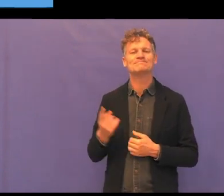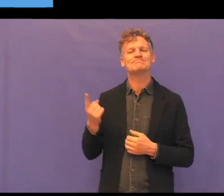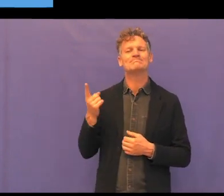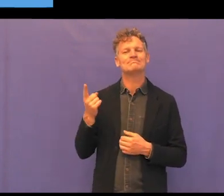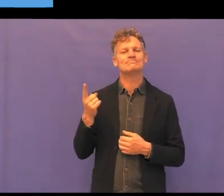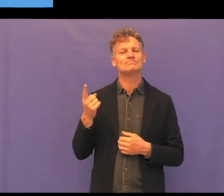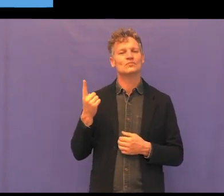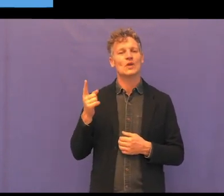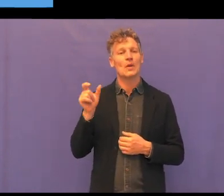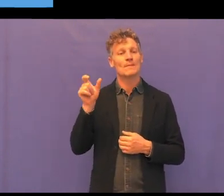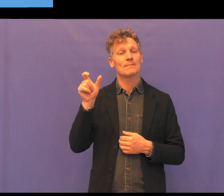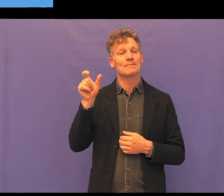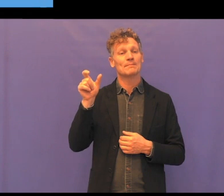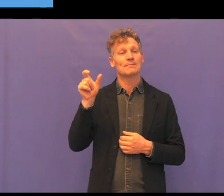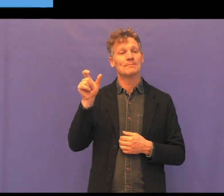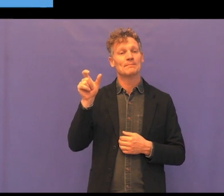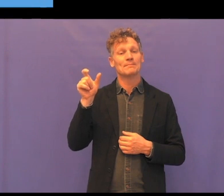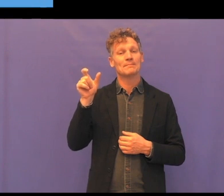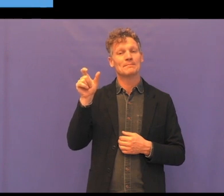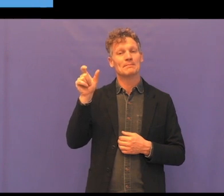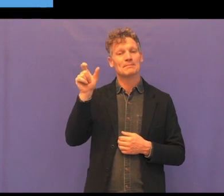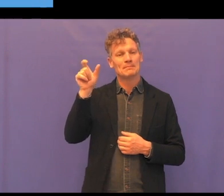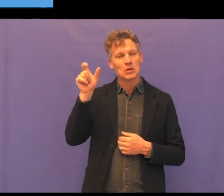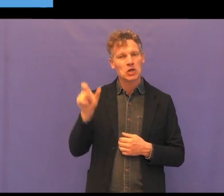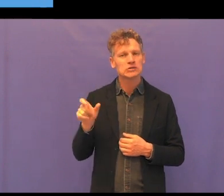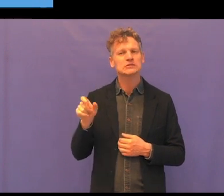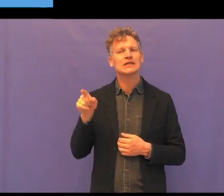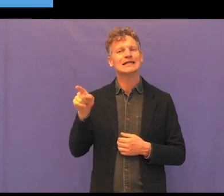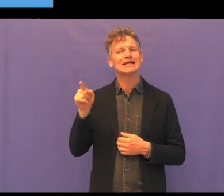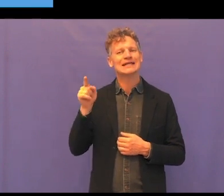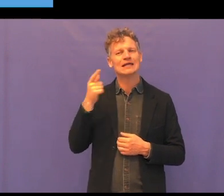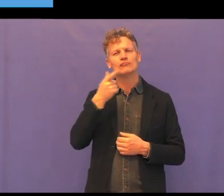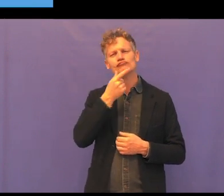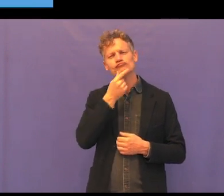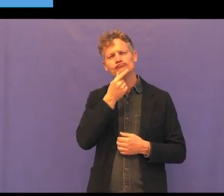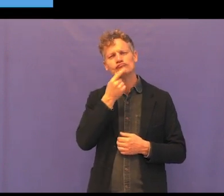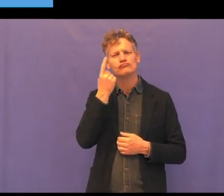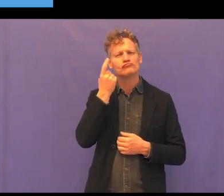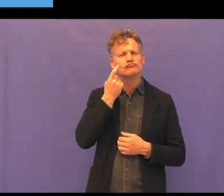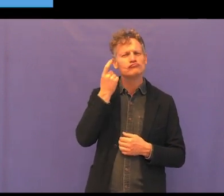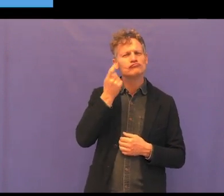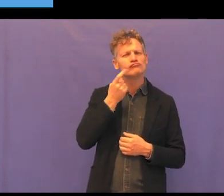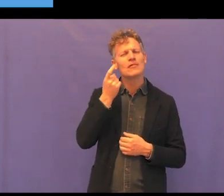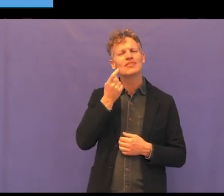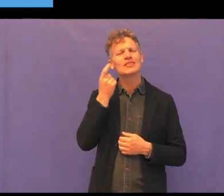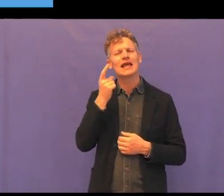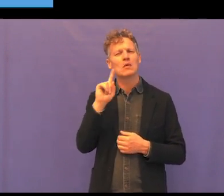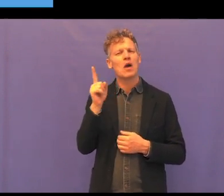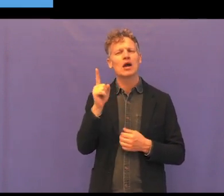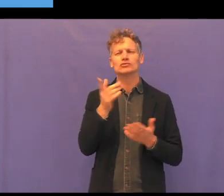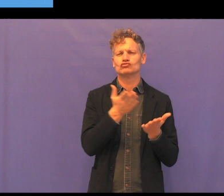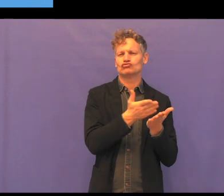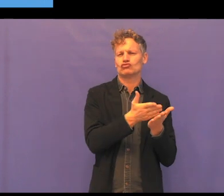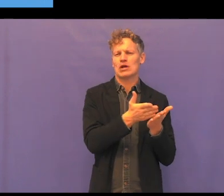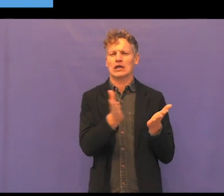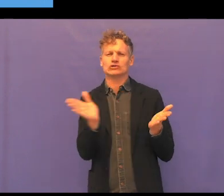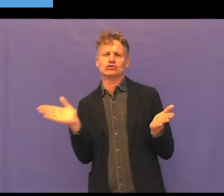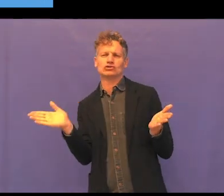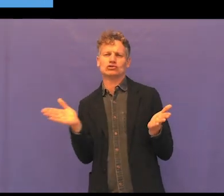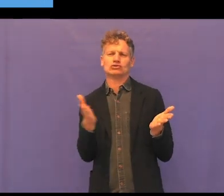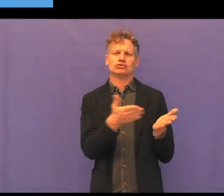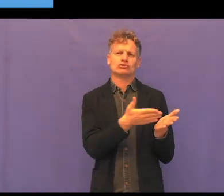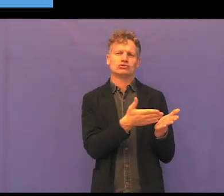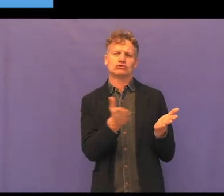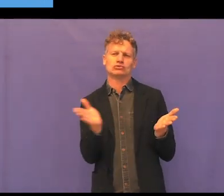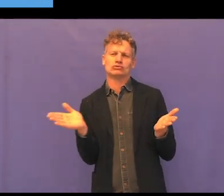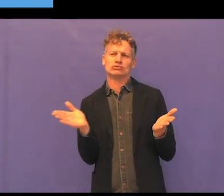range. And he basically, some of you in the room may be familiar with the 10,000 hours thesis, right?